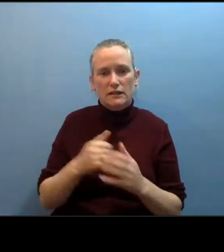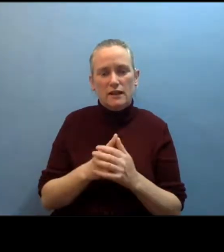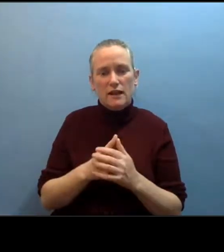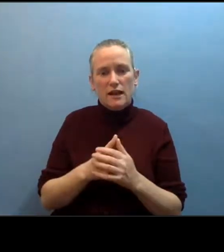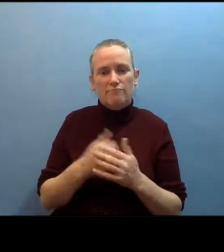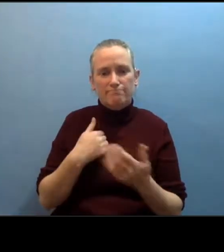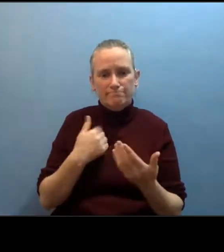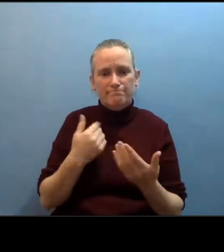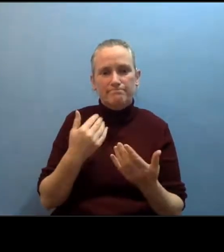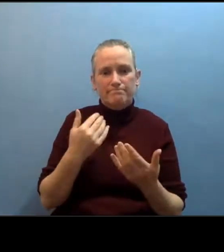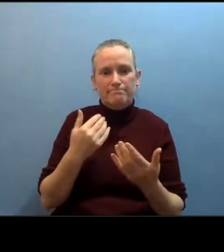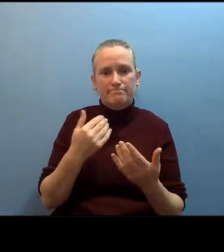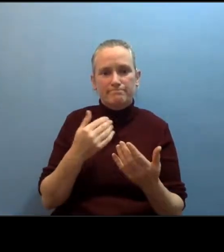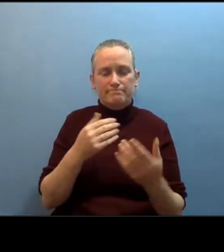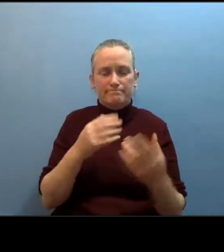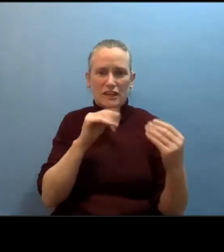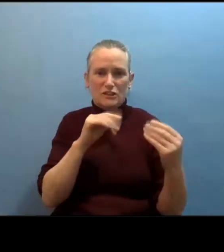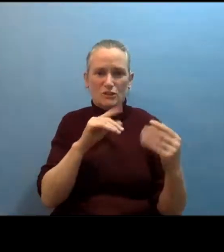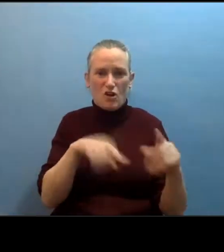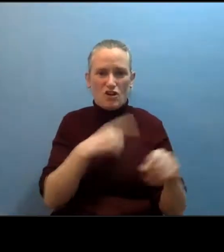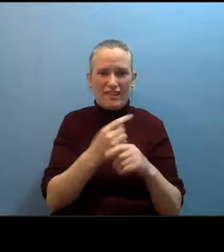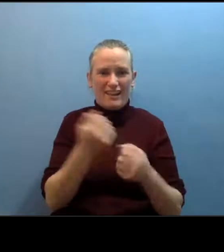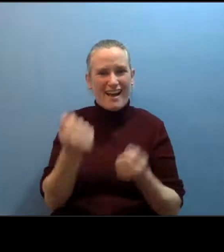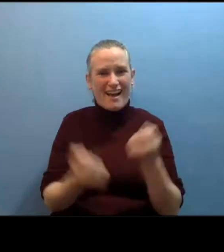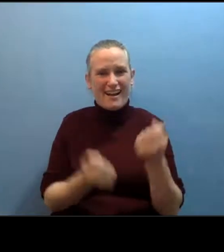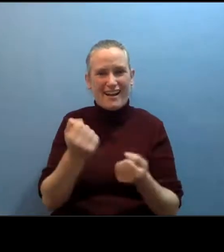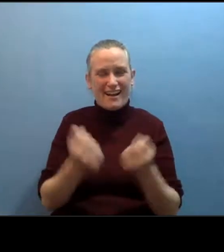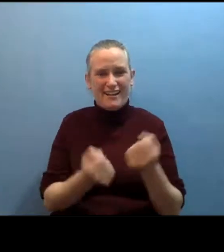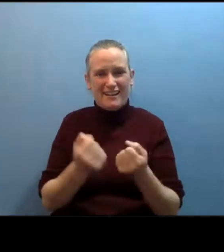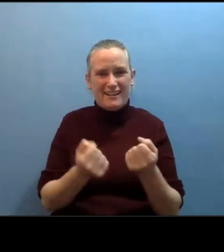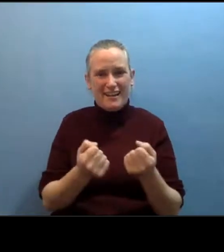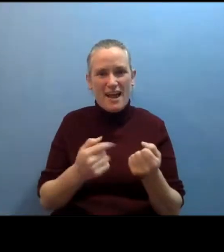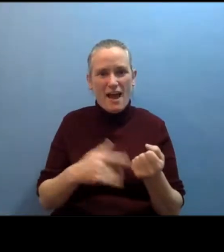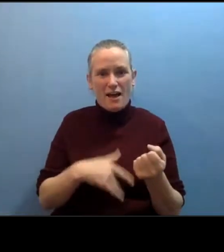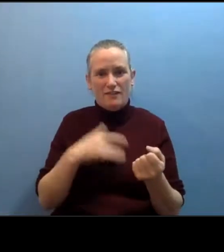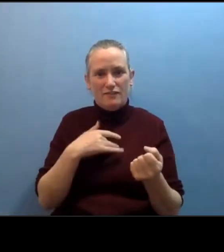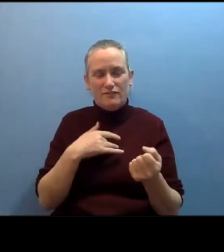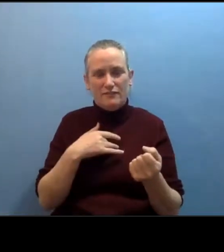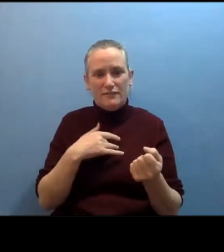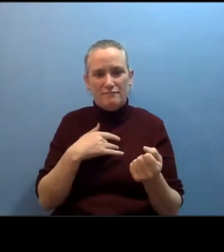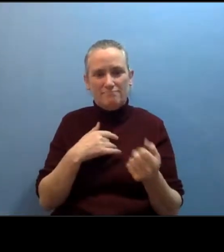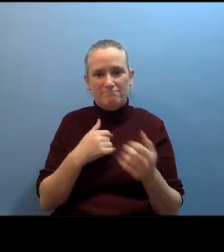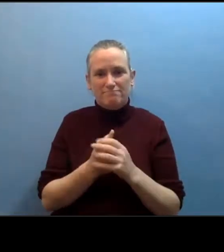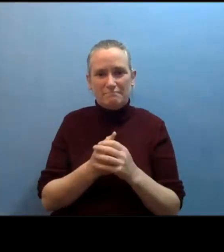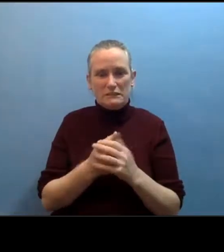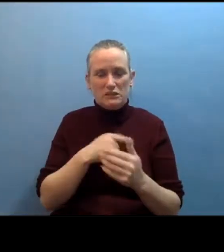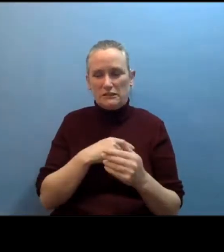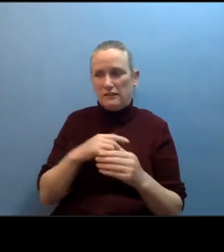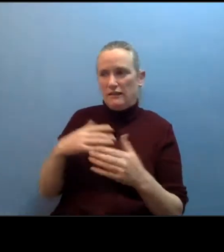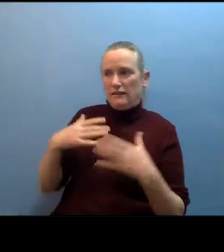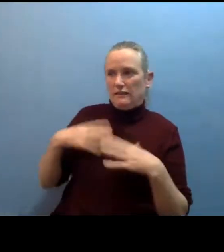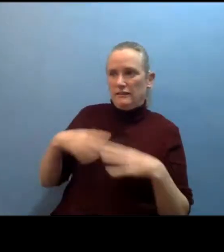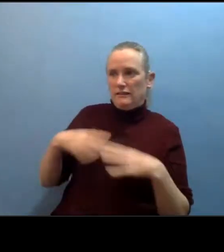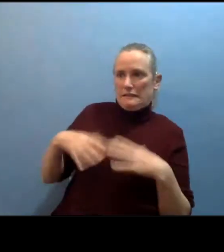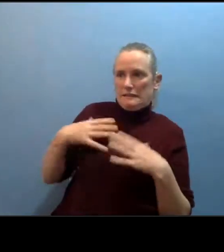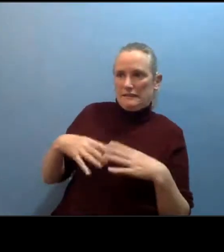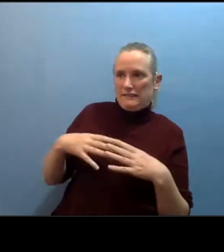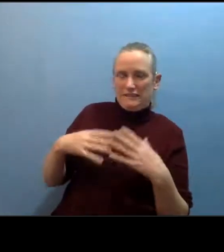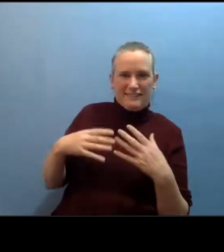daughter in the car, but I'm starting to feel that she associates the car journey with serious conversations. Should I continue